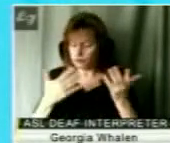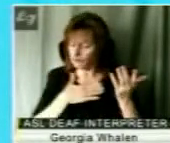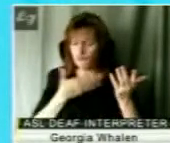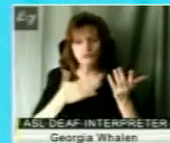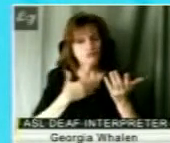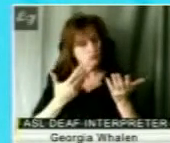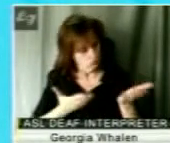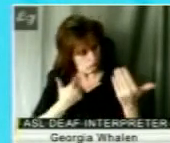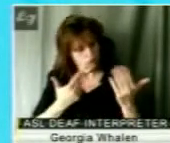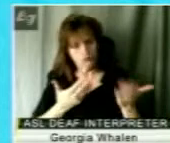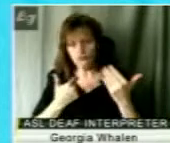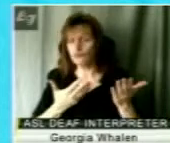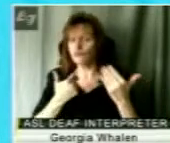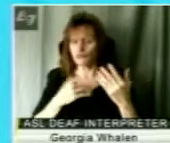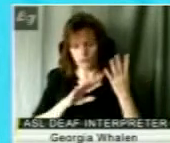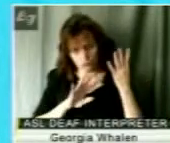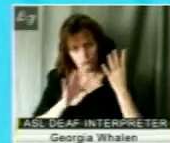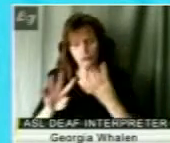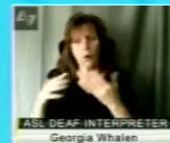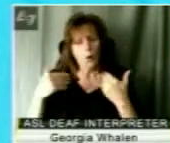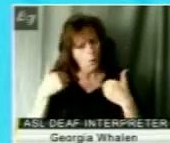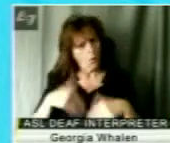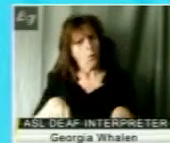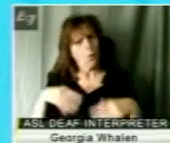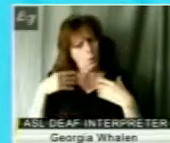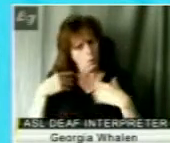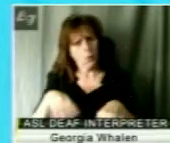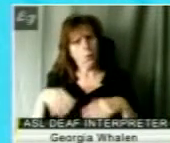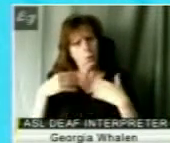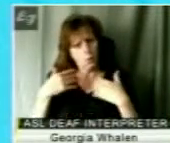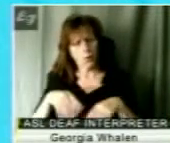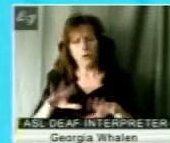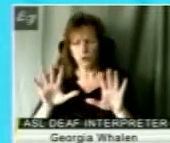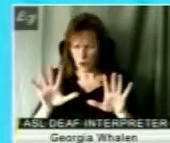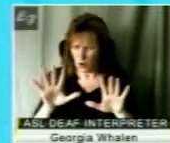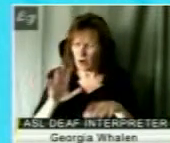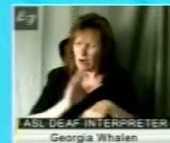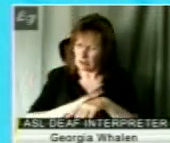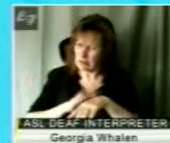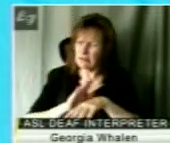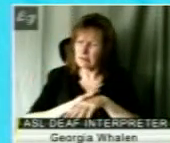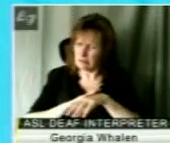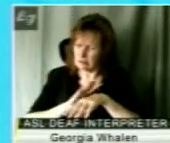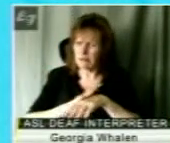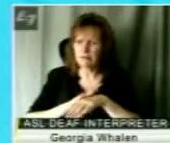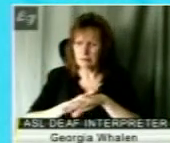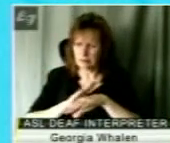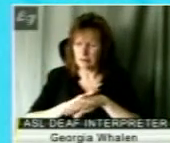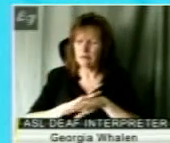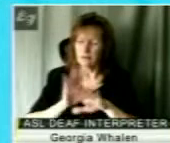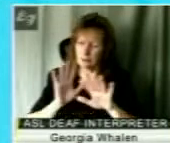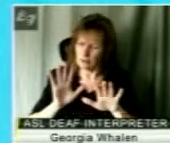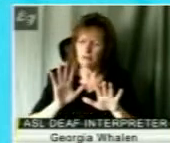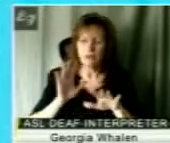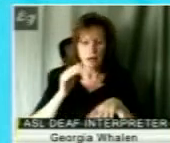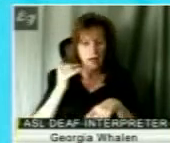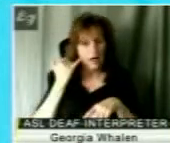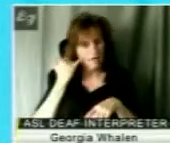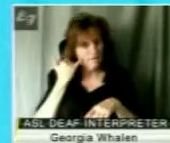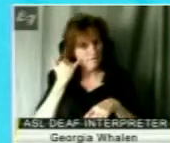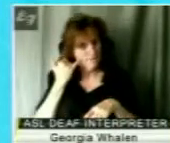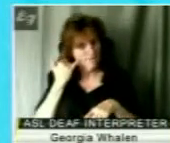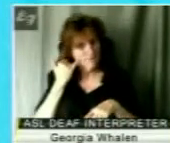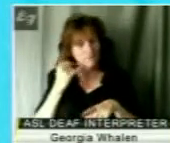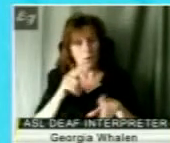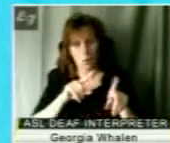through and walk in. And so we're, you know, really wanting to underscore again, the booking is really important to make sure that we have good flow through and we can make sure